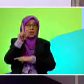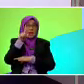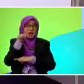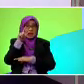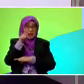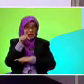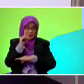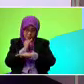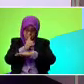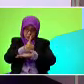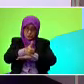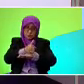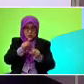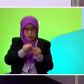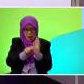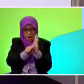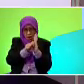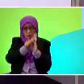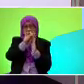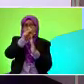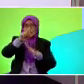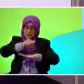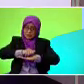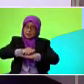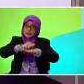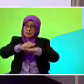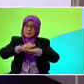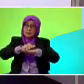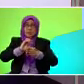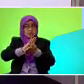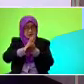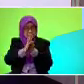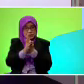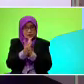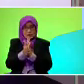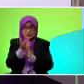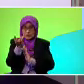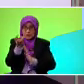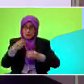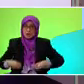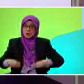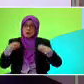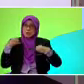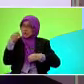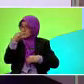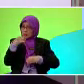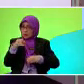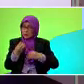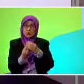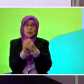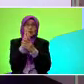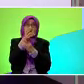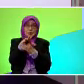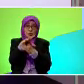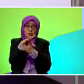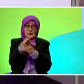So most microorganisms cannot grow in high acidity condition. So that is why the grape in the